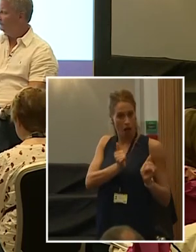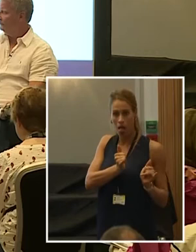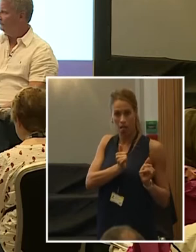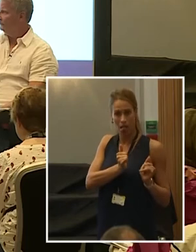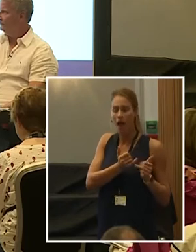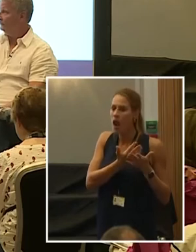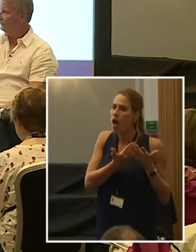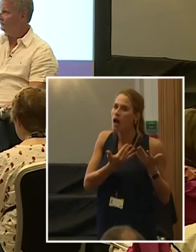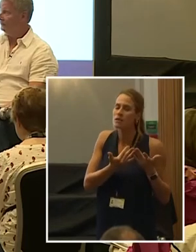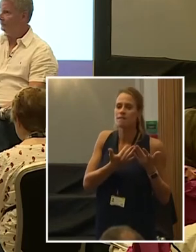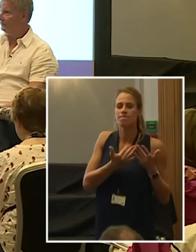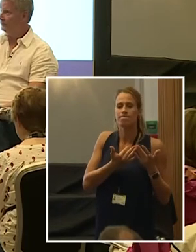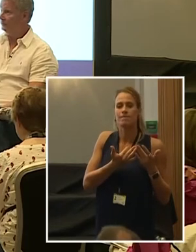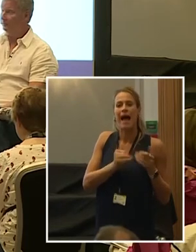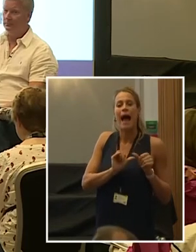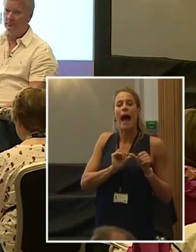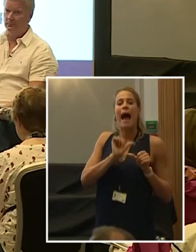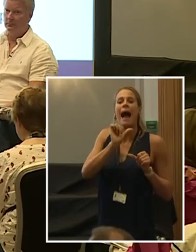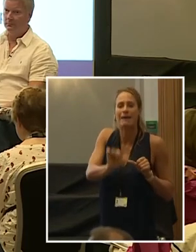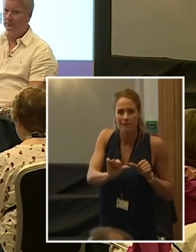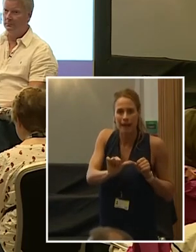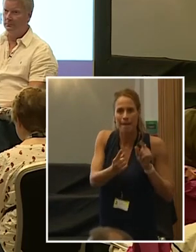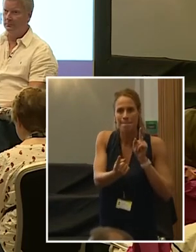there are a lot of follow-ups just to make sure that